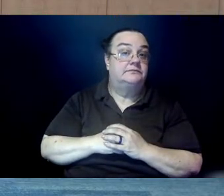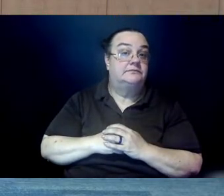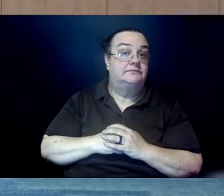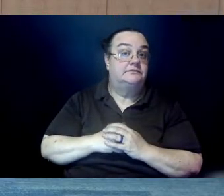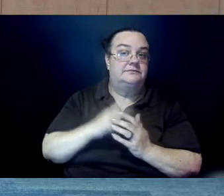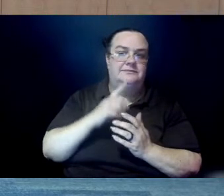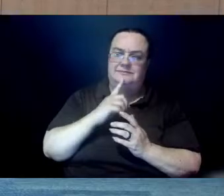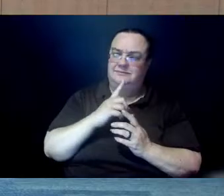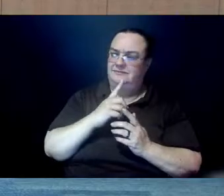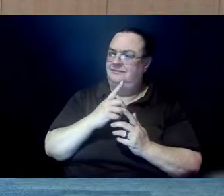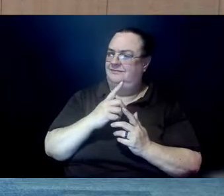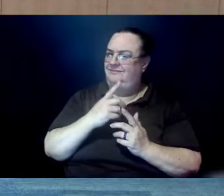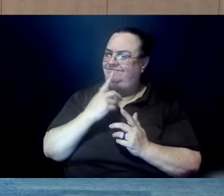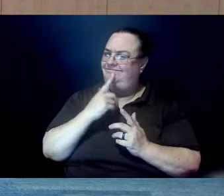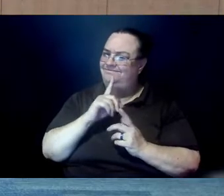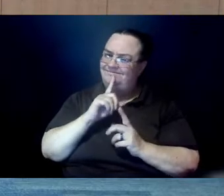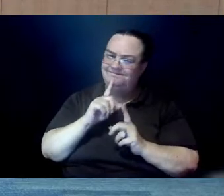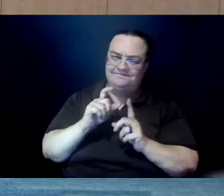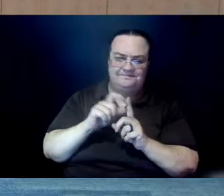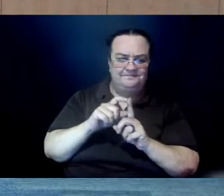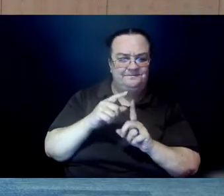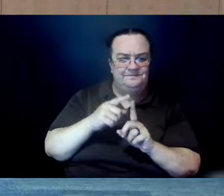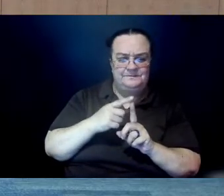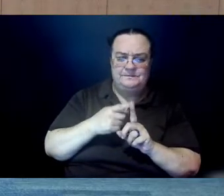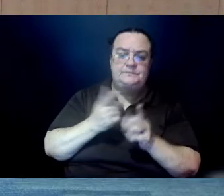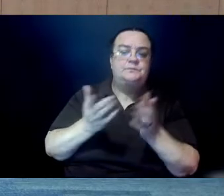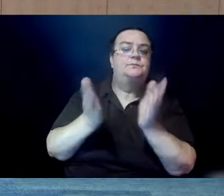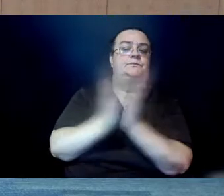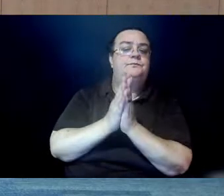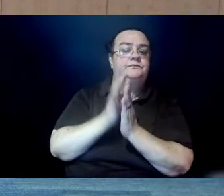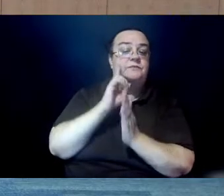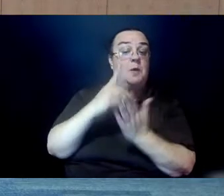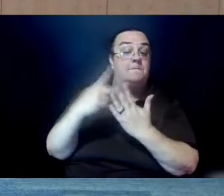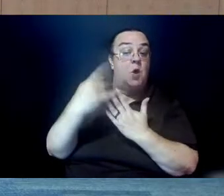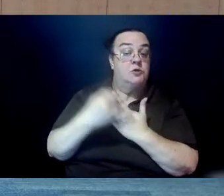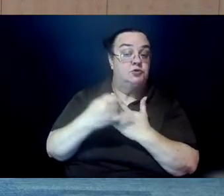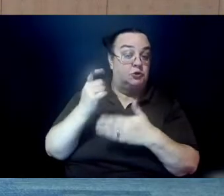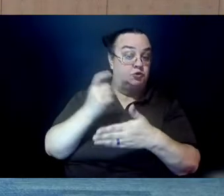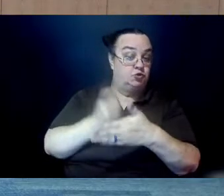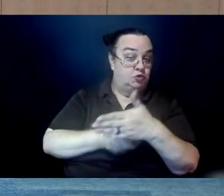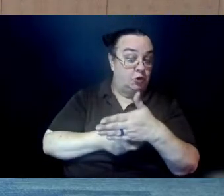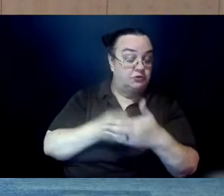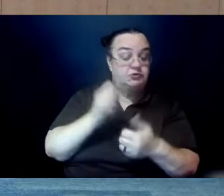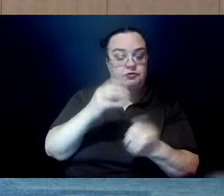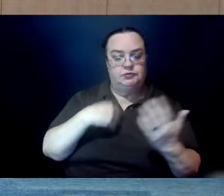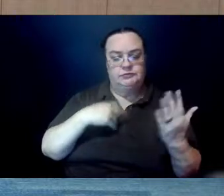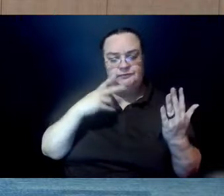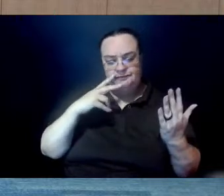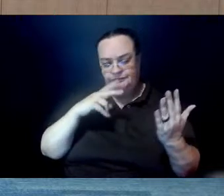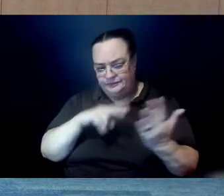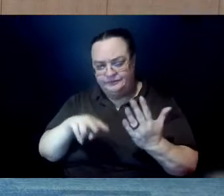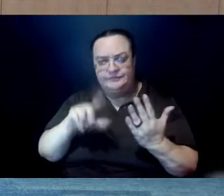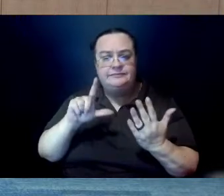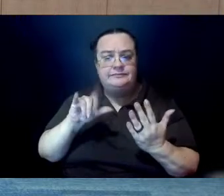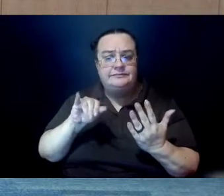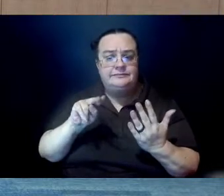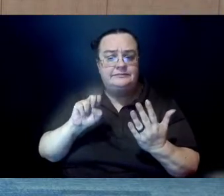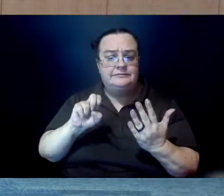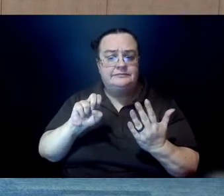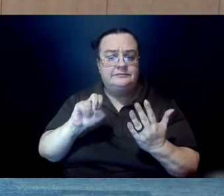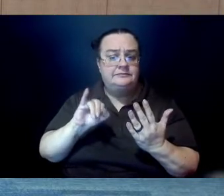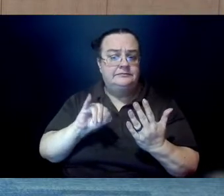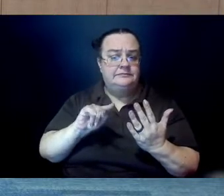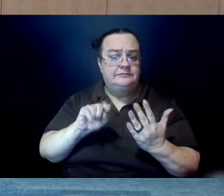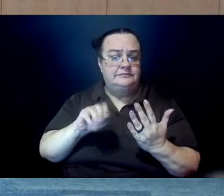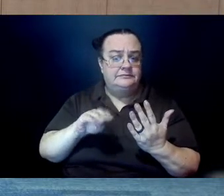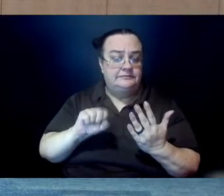apply, I'm not sure if it's the right term, but request project charges. And so I was looking through the line items, and